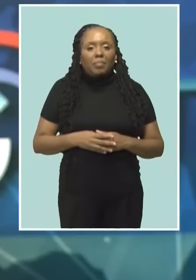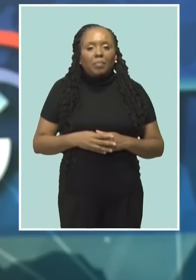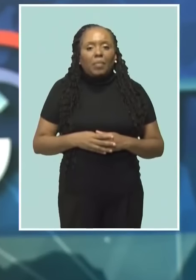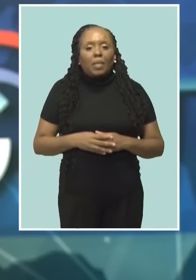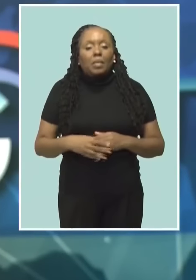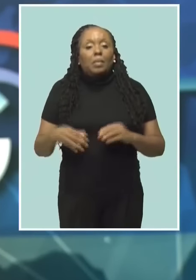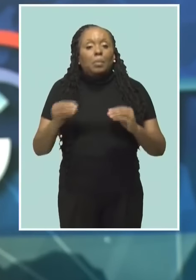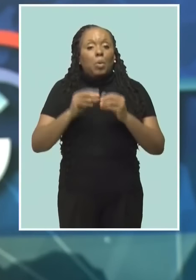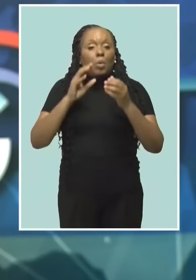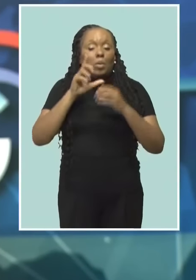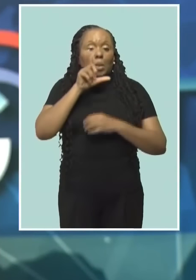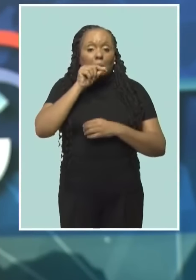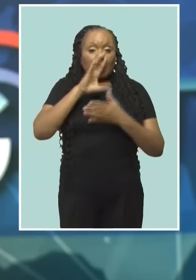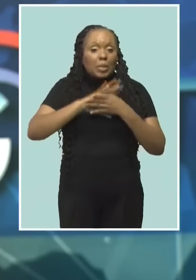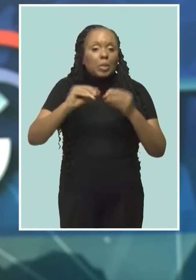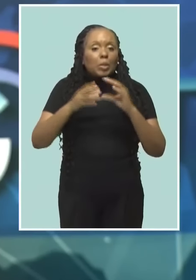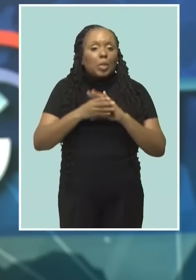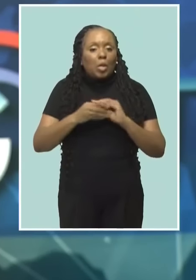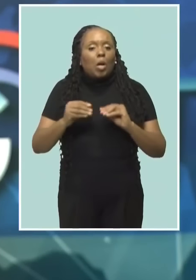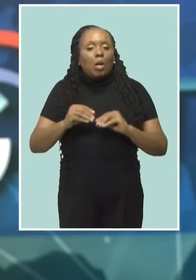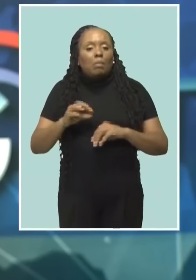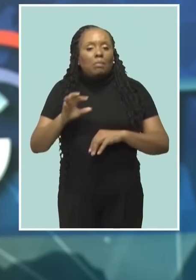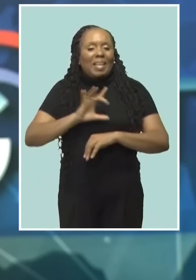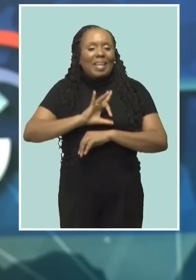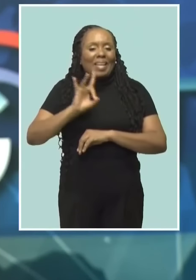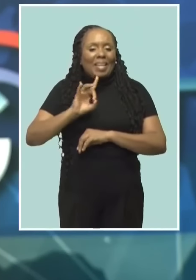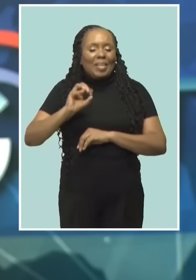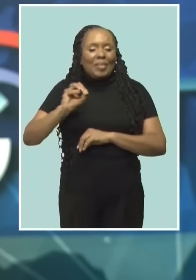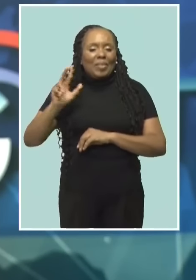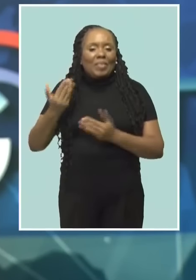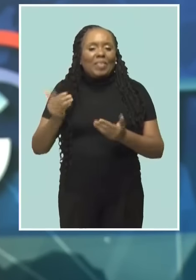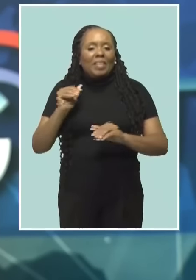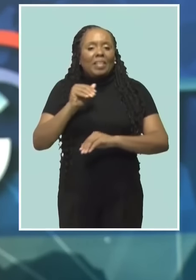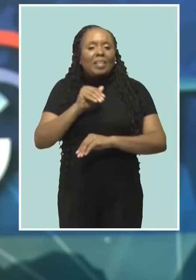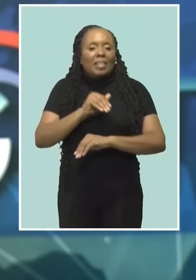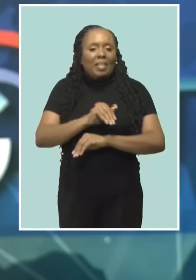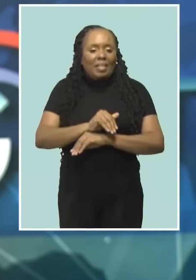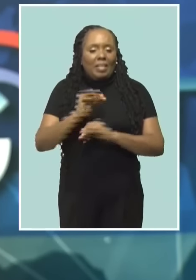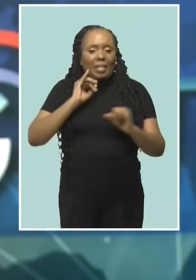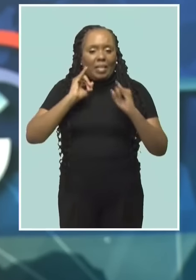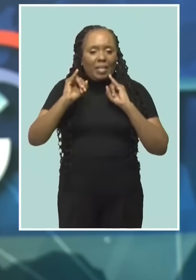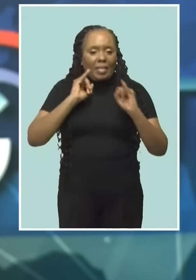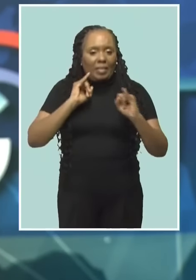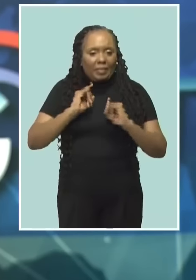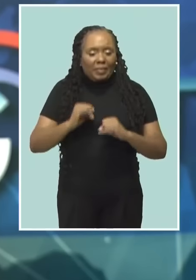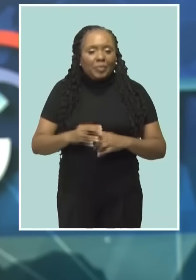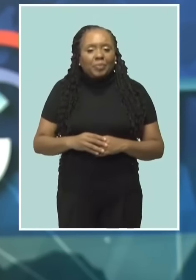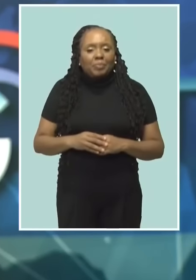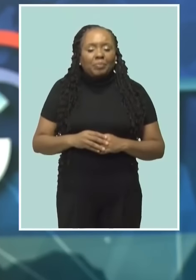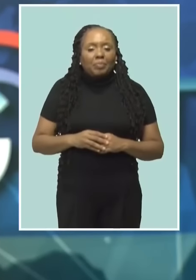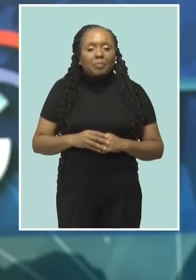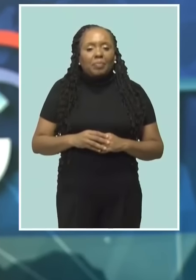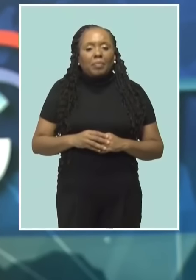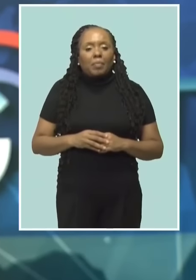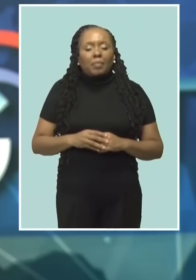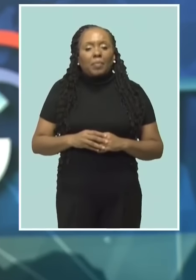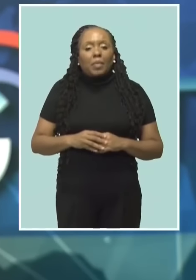You can hear more about the chicken situation from Minister Ware during the In the Know with Crystal Hoyt at 8:03